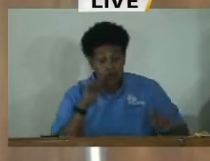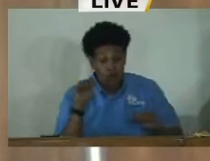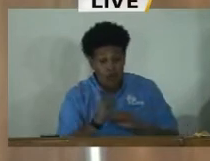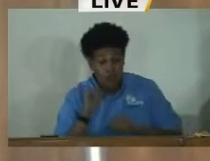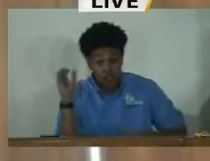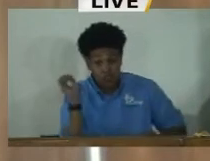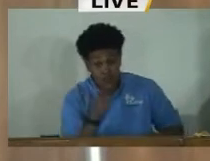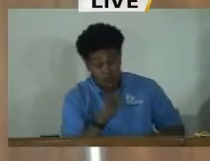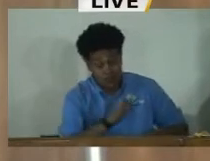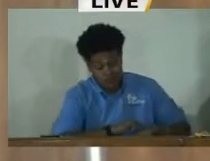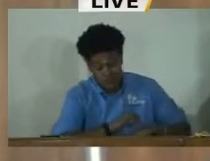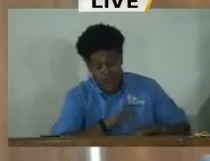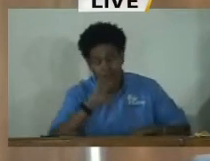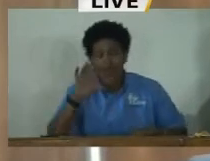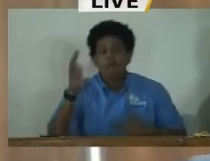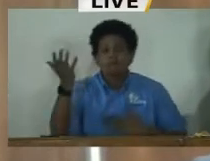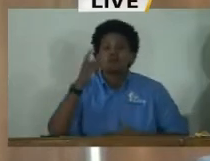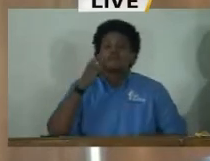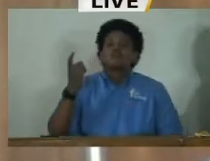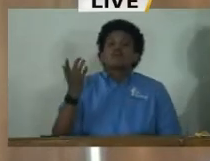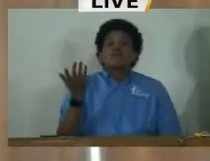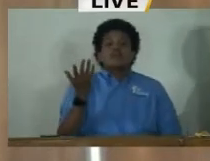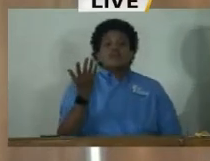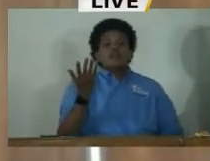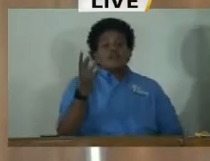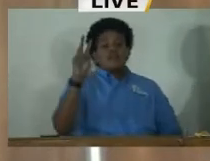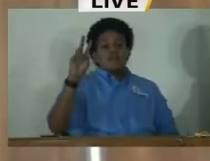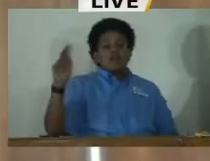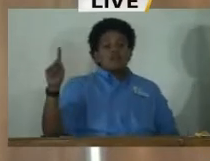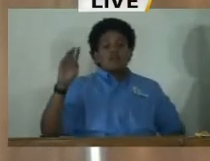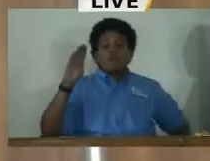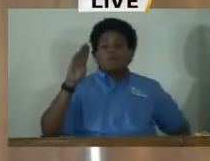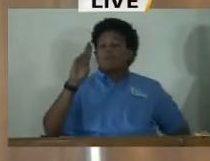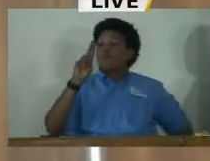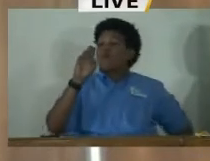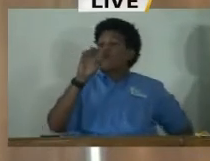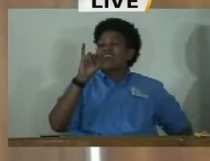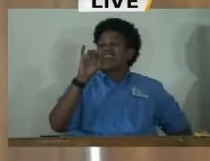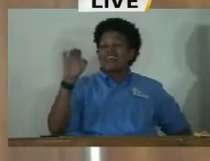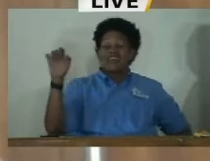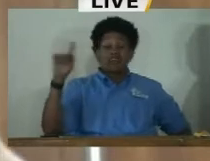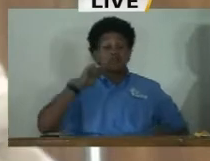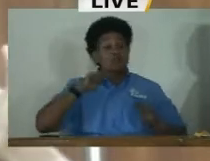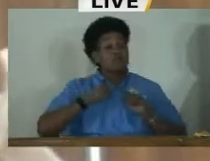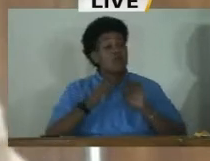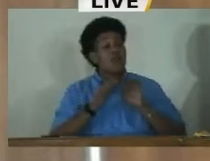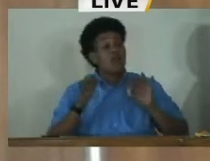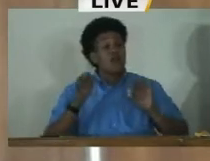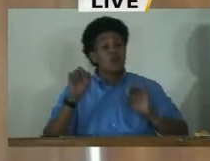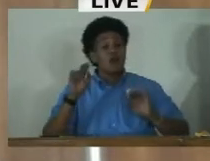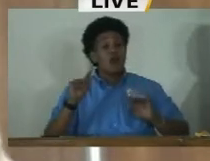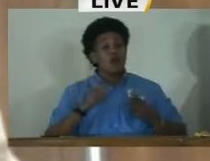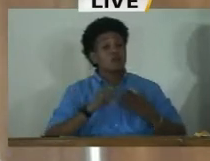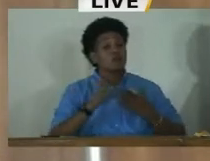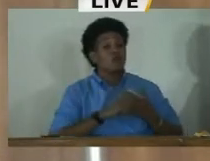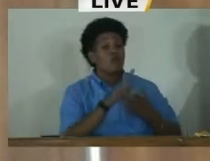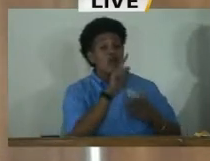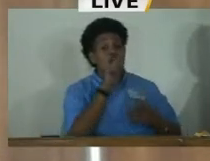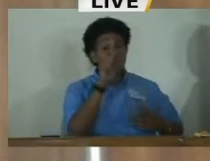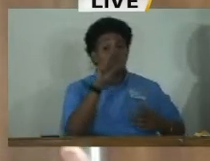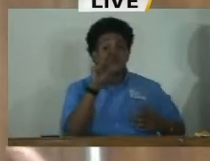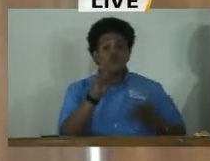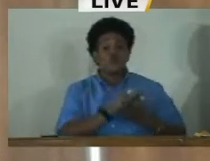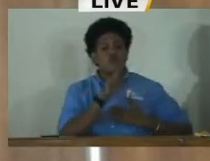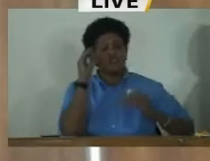brought, at the time, Vice President Wu Yi. She started the language arts program up at the university to teach